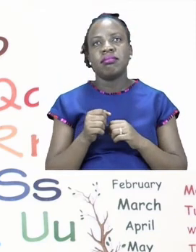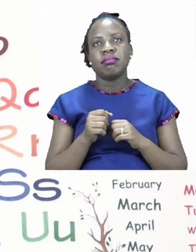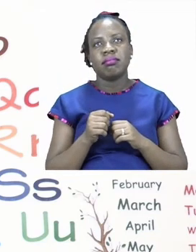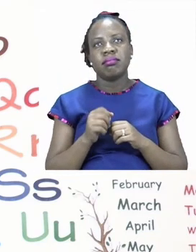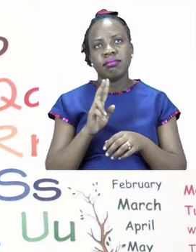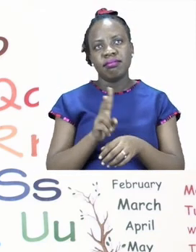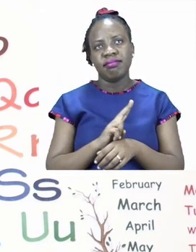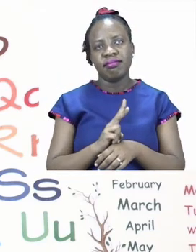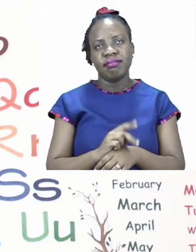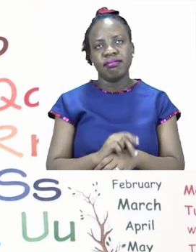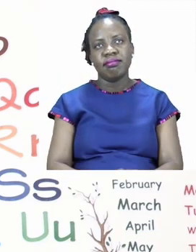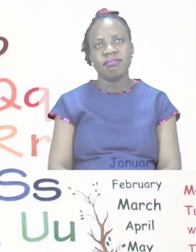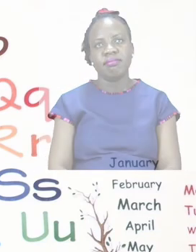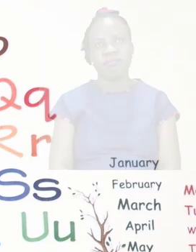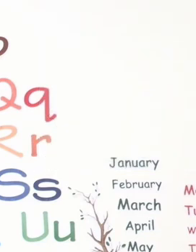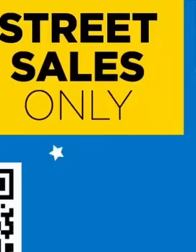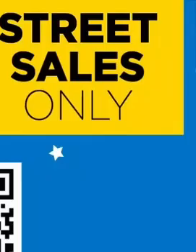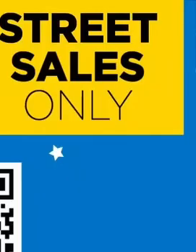advert break.